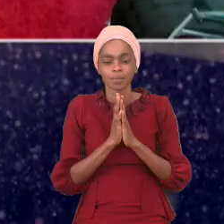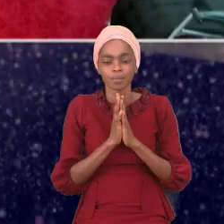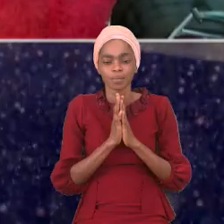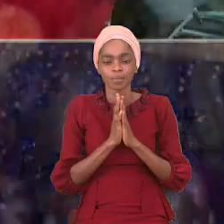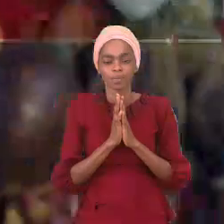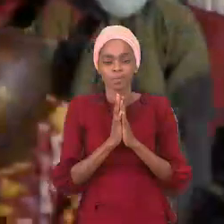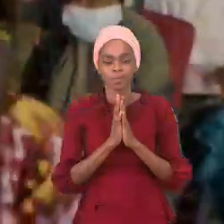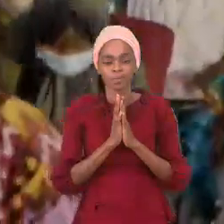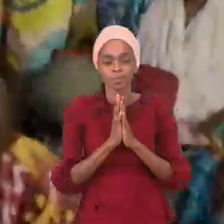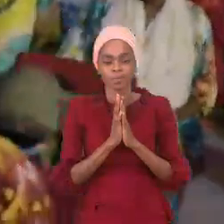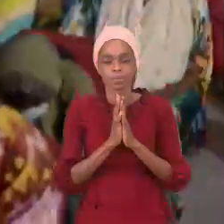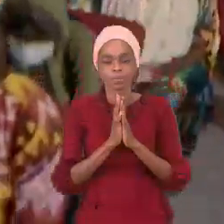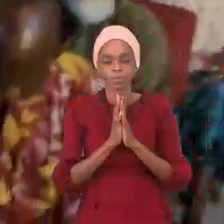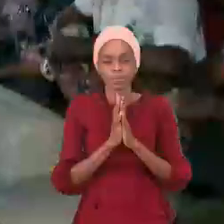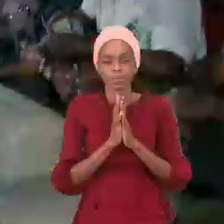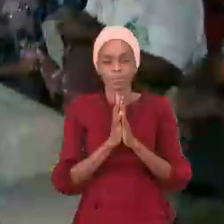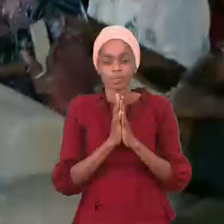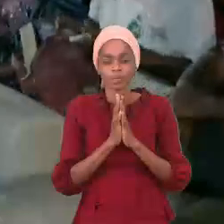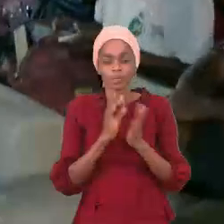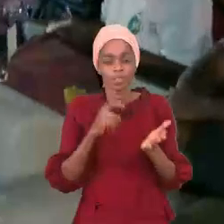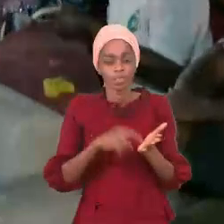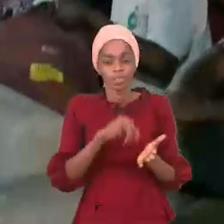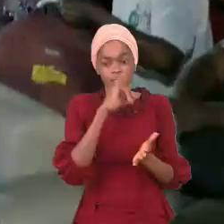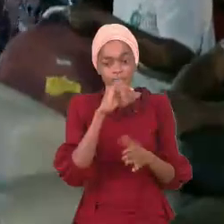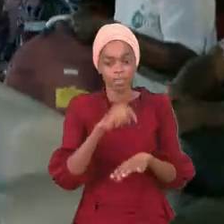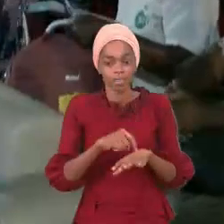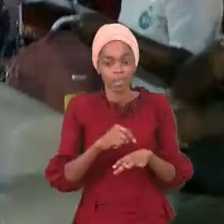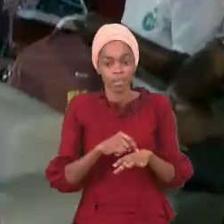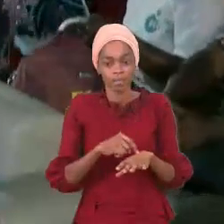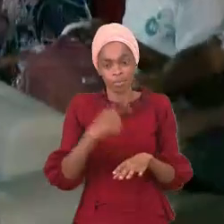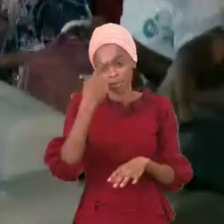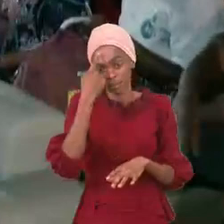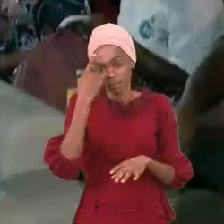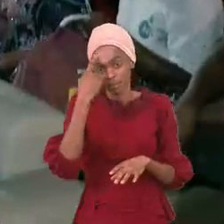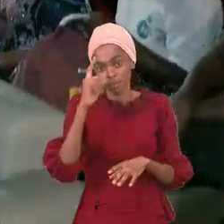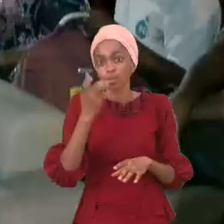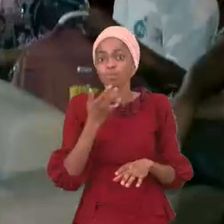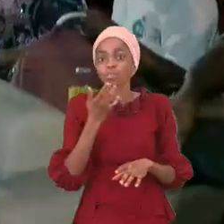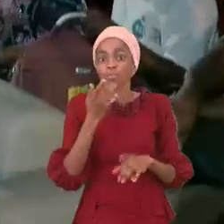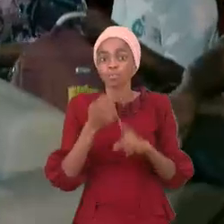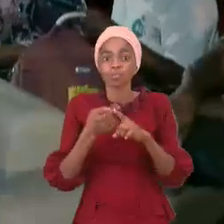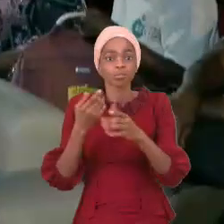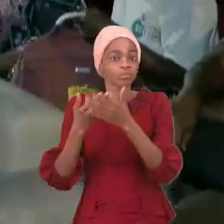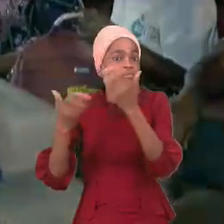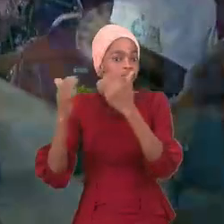eyes closed. This is the time of your favor from heaven. You've heard the truth, and